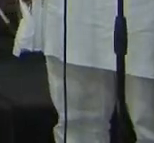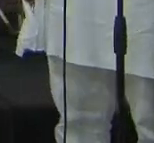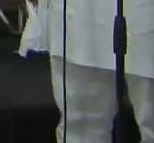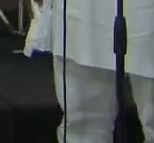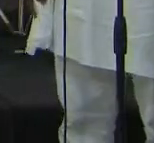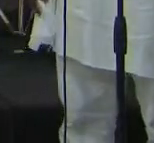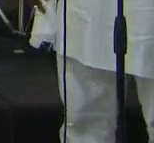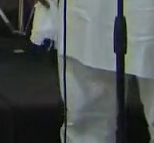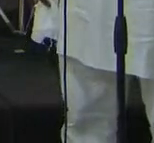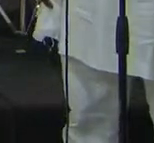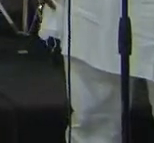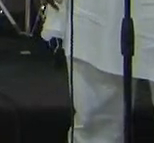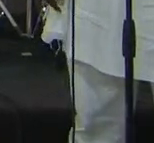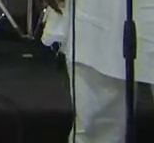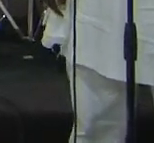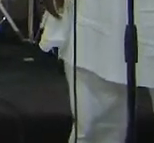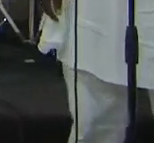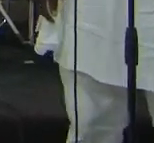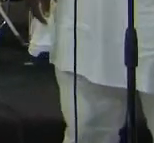florel